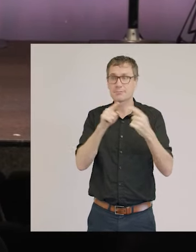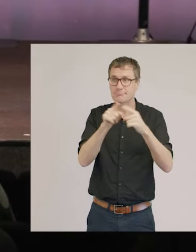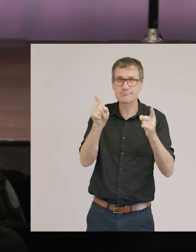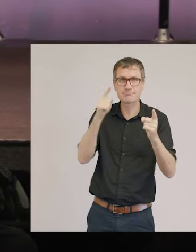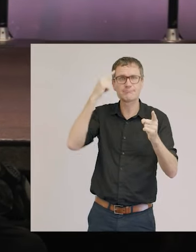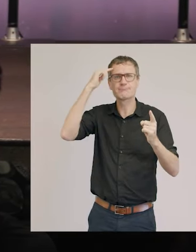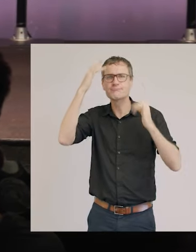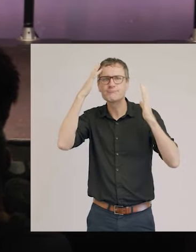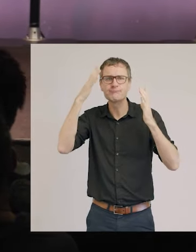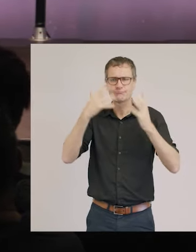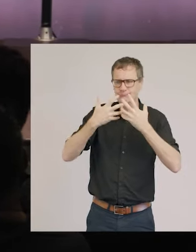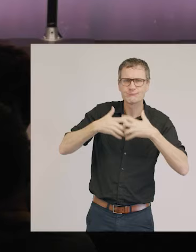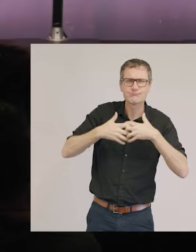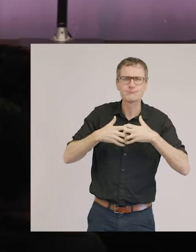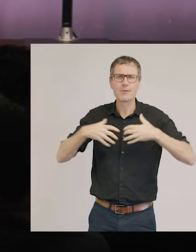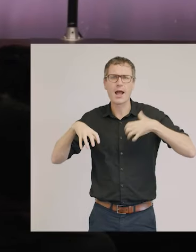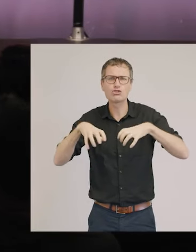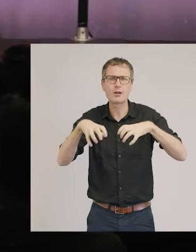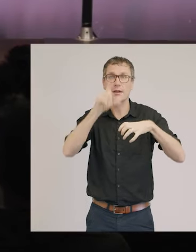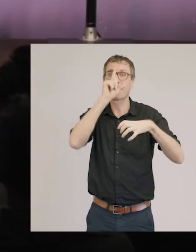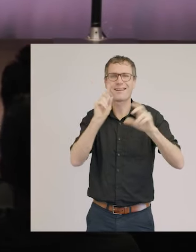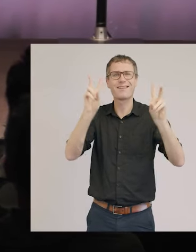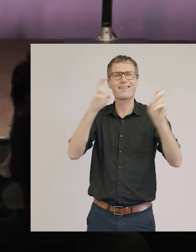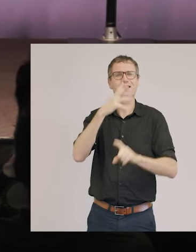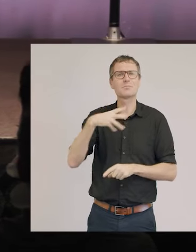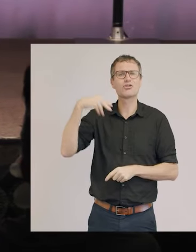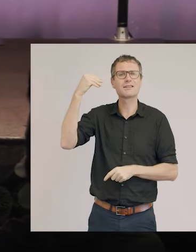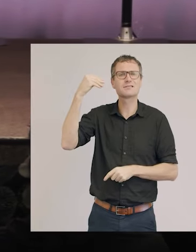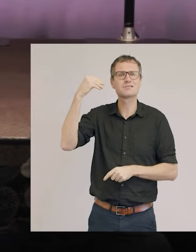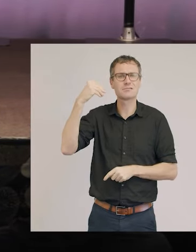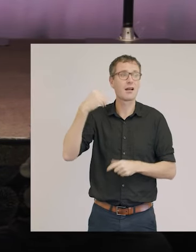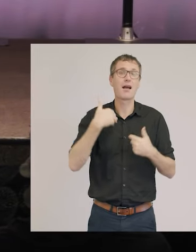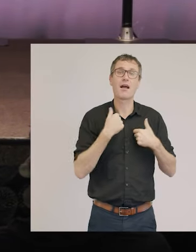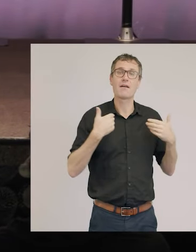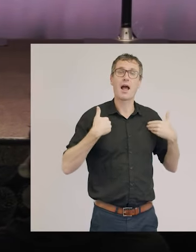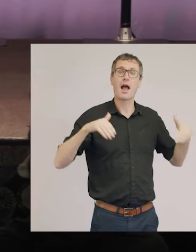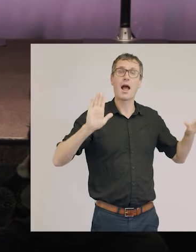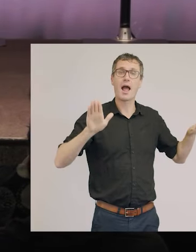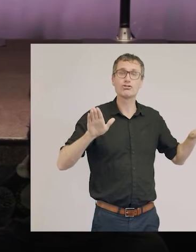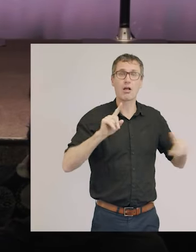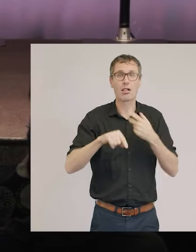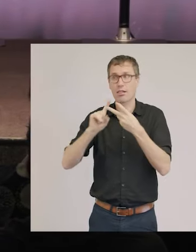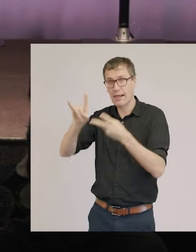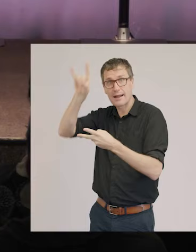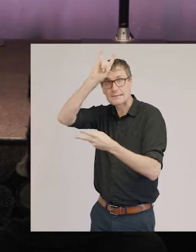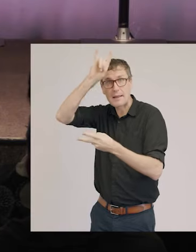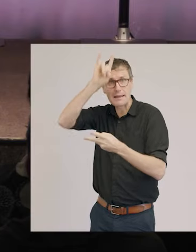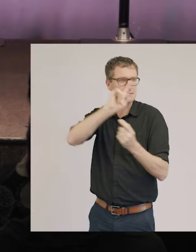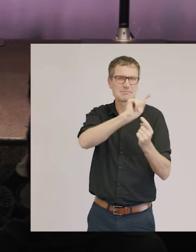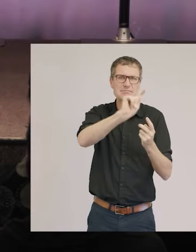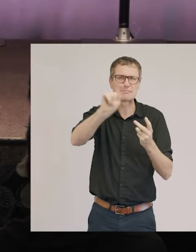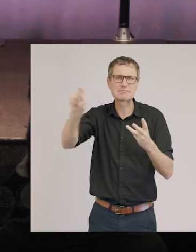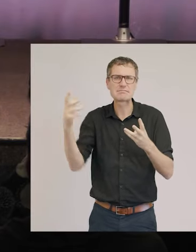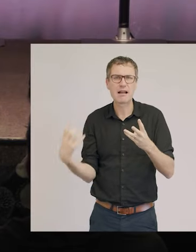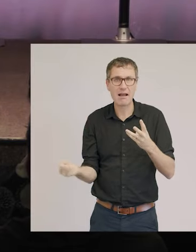but they can think and they can act and they can do things, and they are called spirits. There are angelic spirits, we call them angels, and